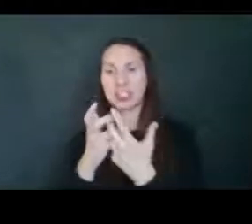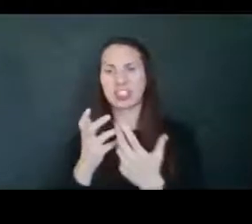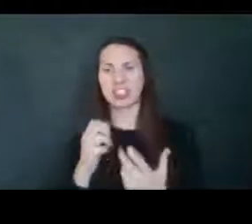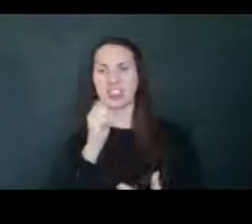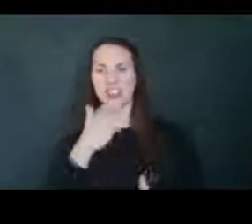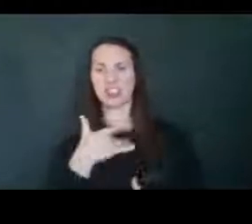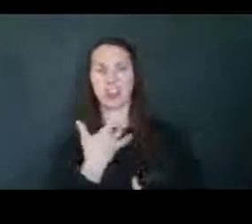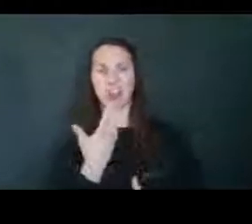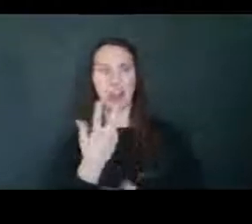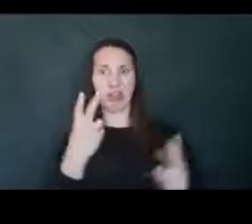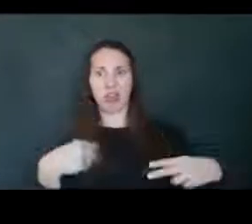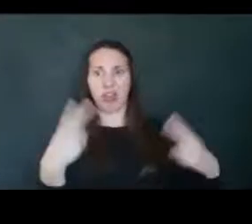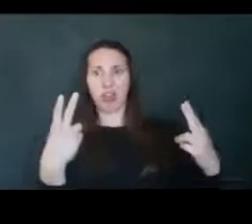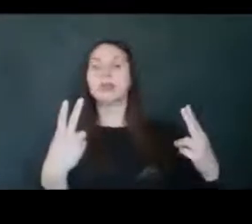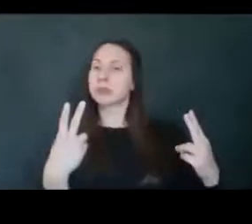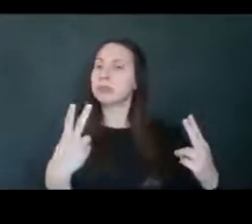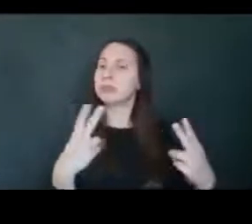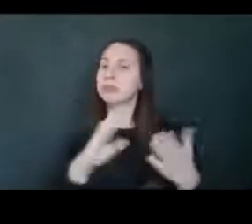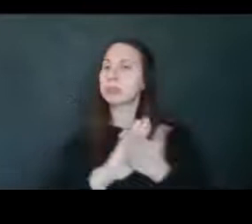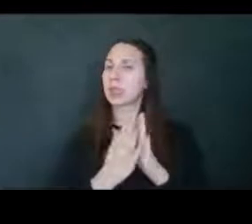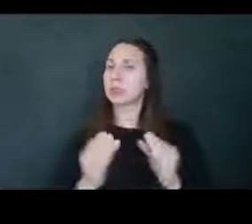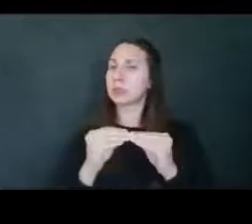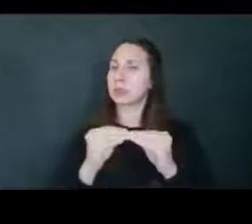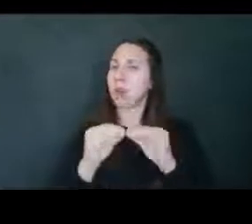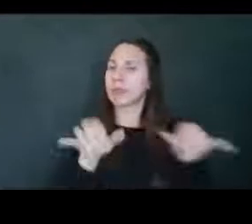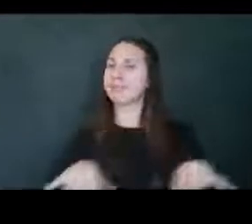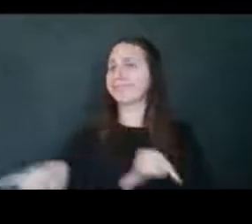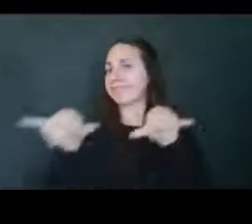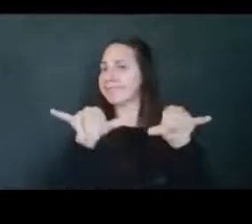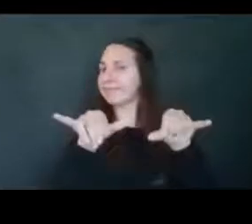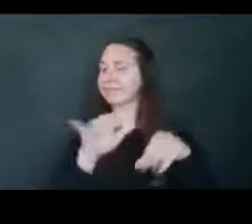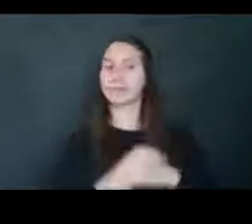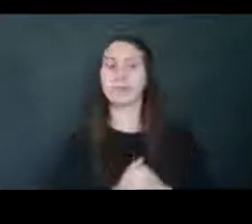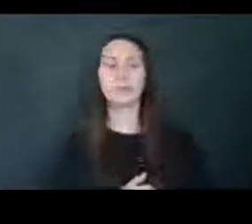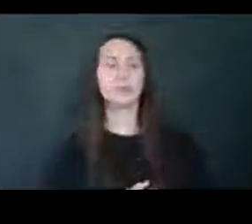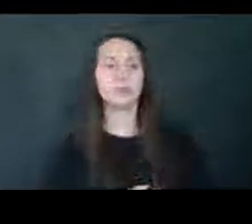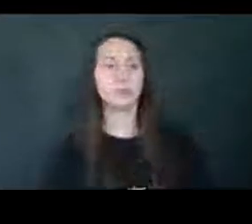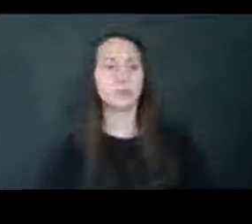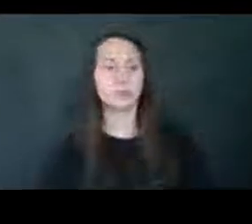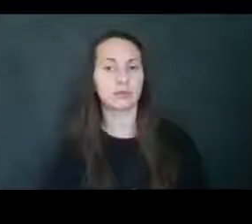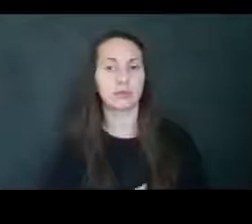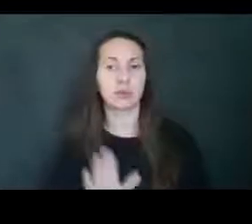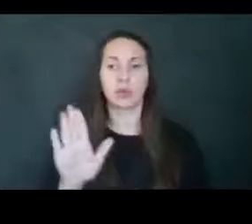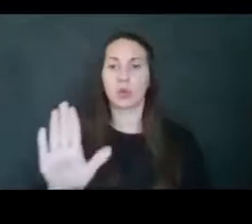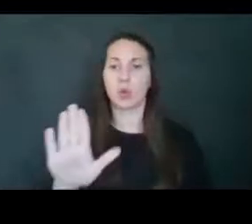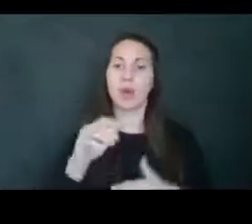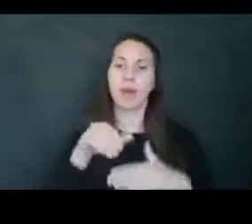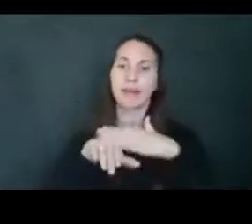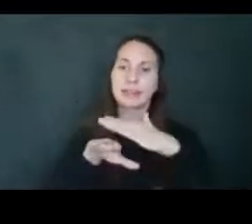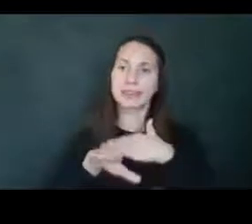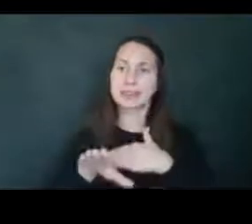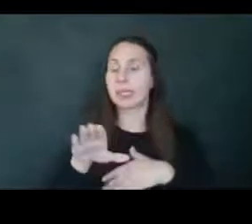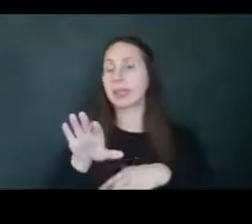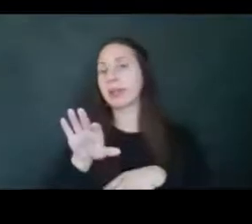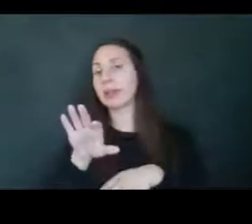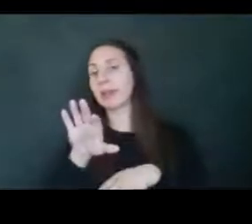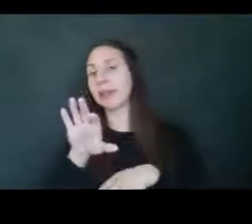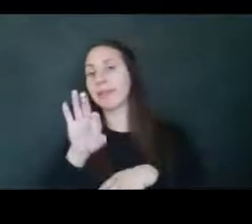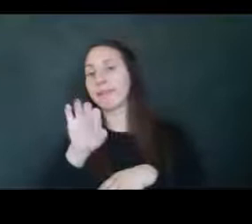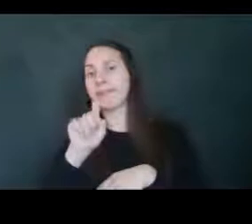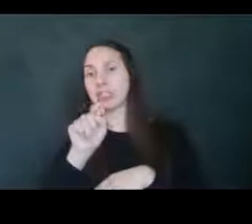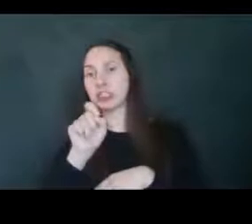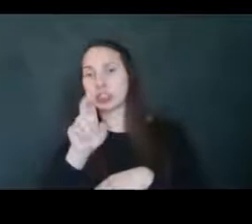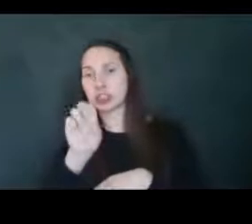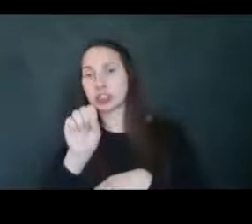your building's accessibility and your accessibility features for programs or classes or